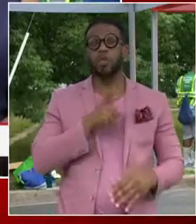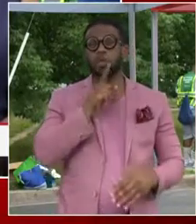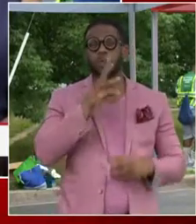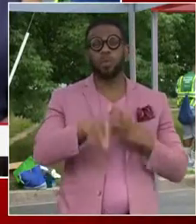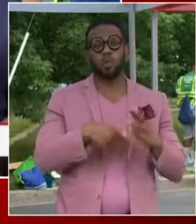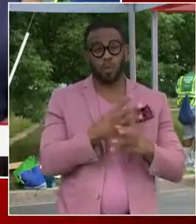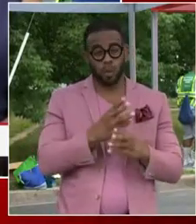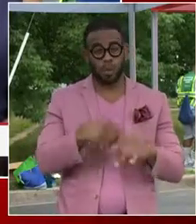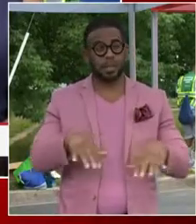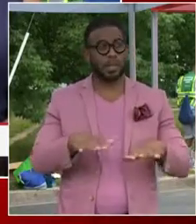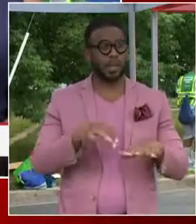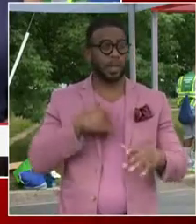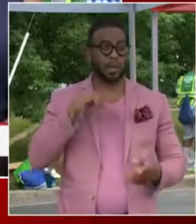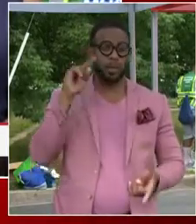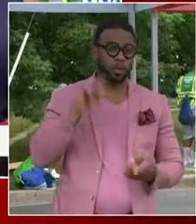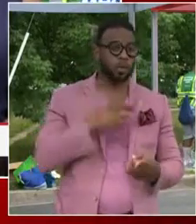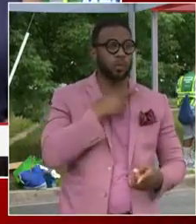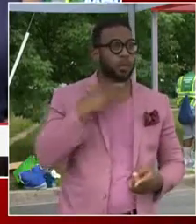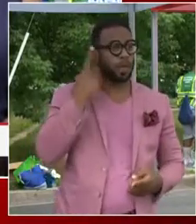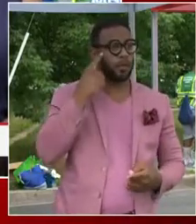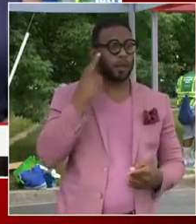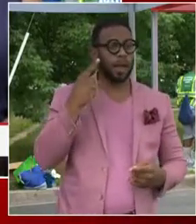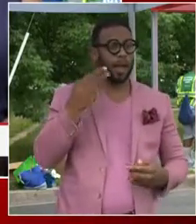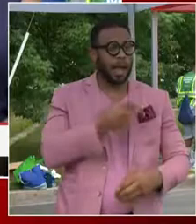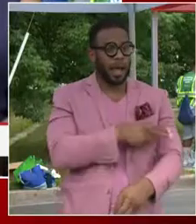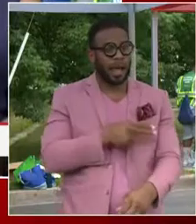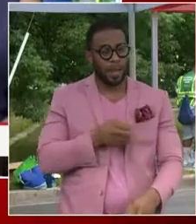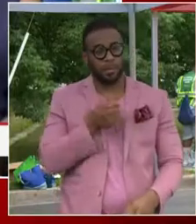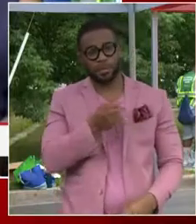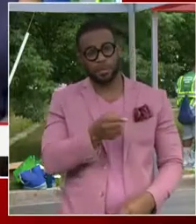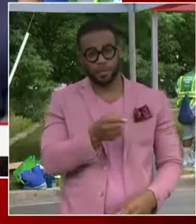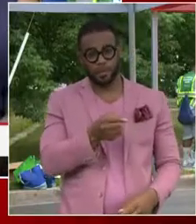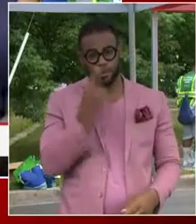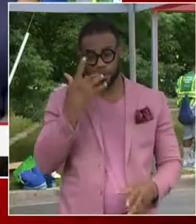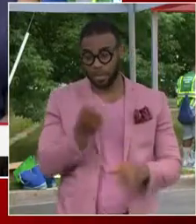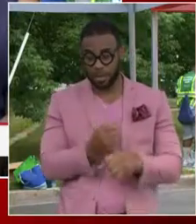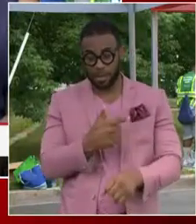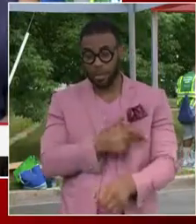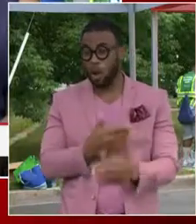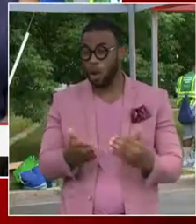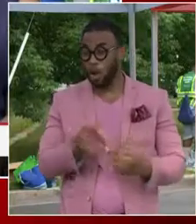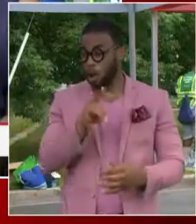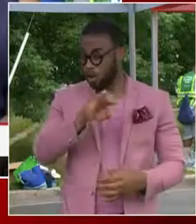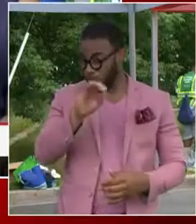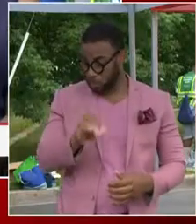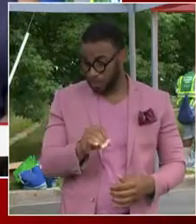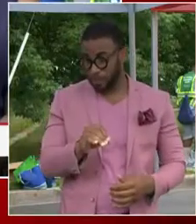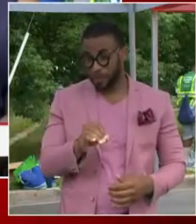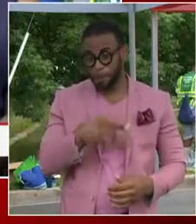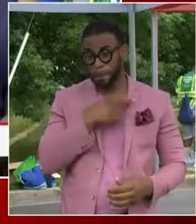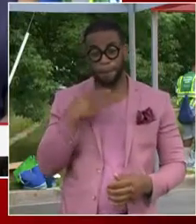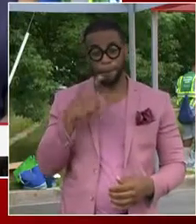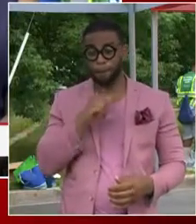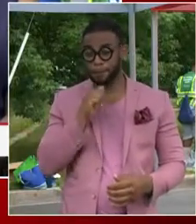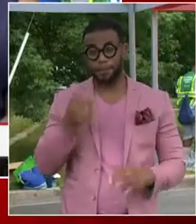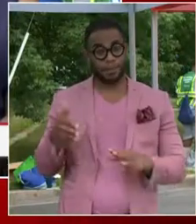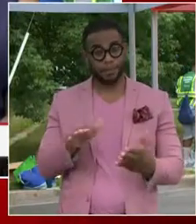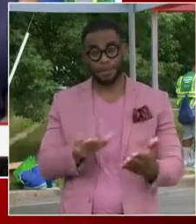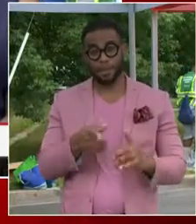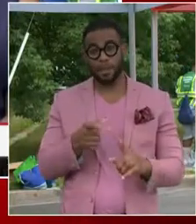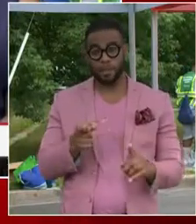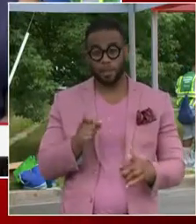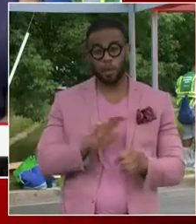world setting have a reduced risk for hospitalizations for getting the virus and almost 100% risk of not dying